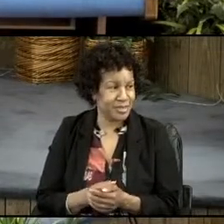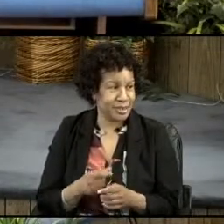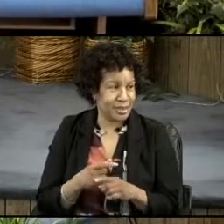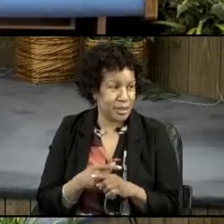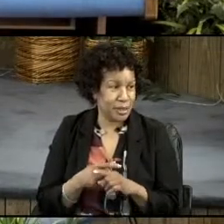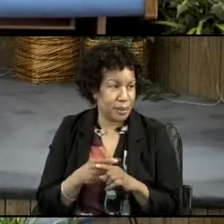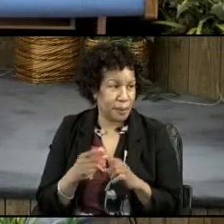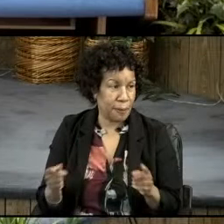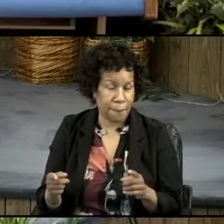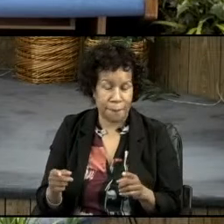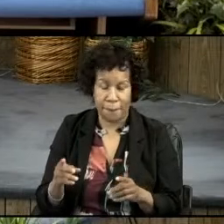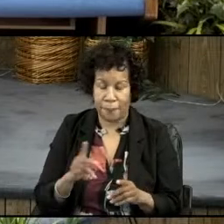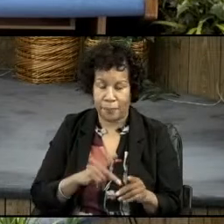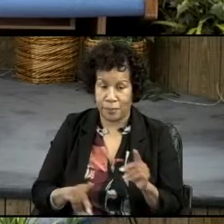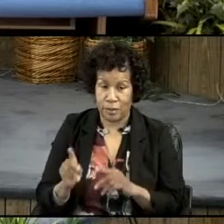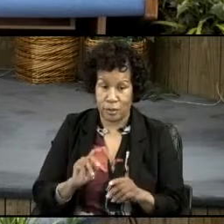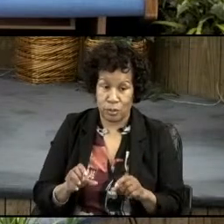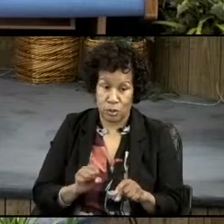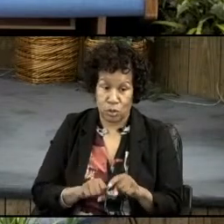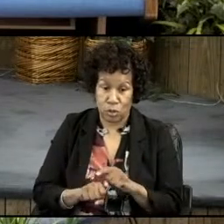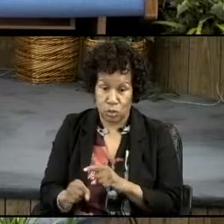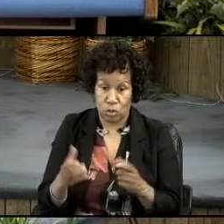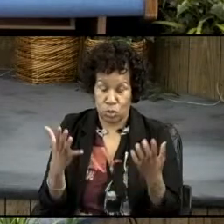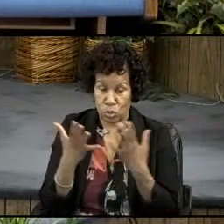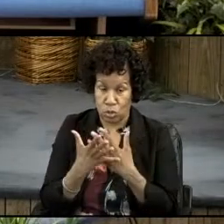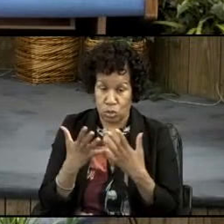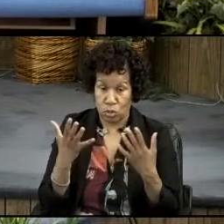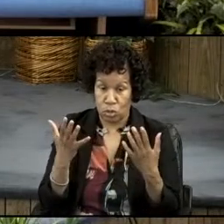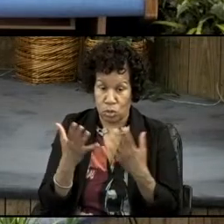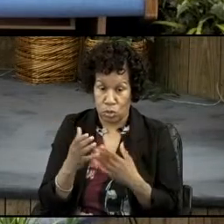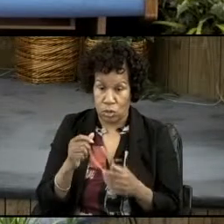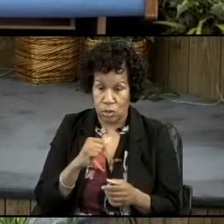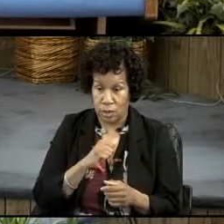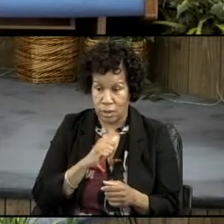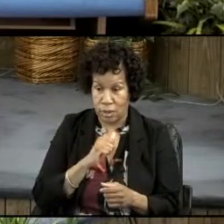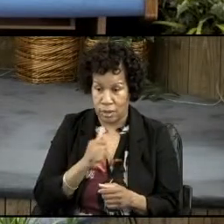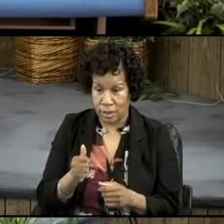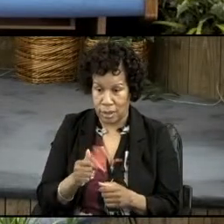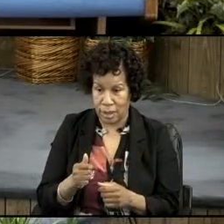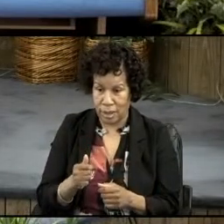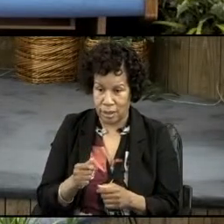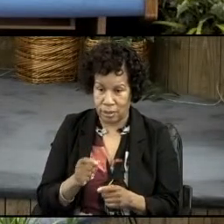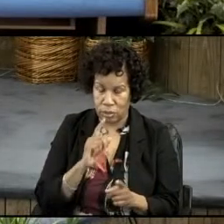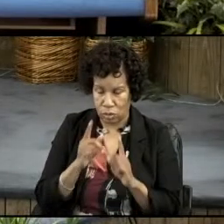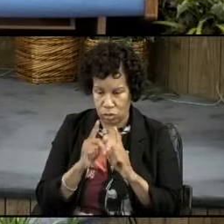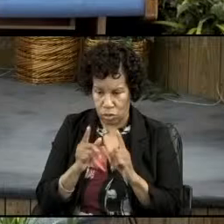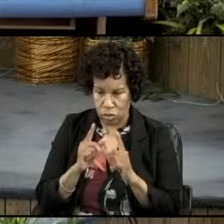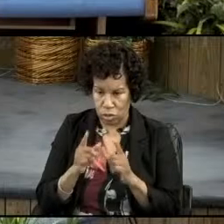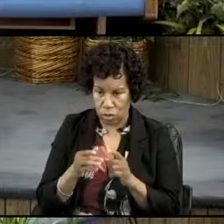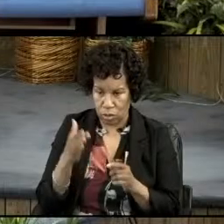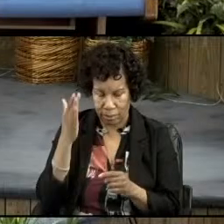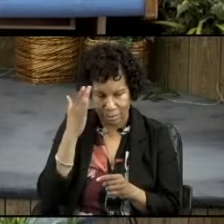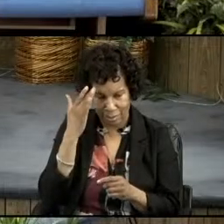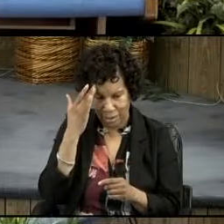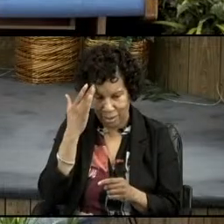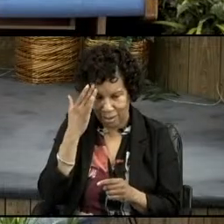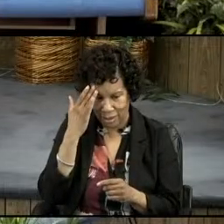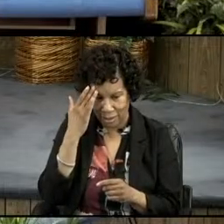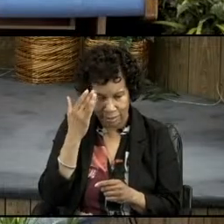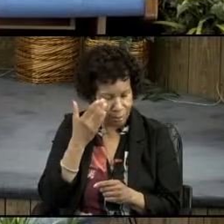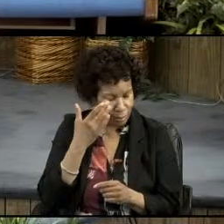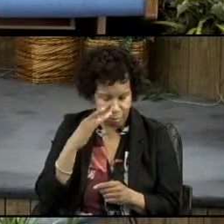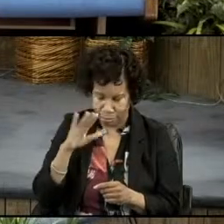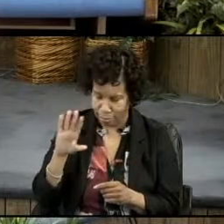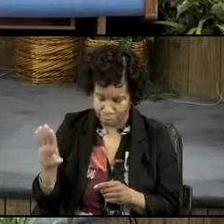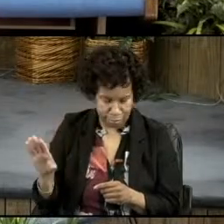But they were so afraid, meaning they were unable to speak and their mind couldn't put information together. You